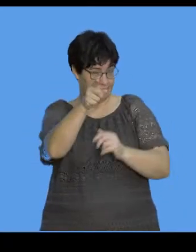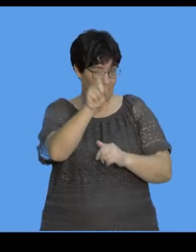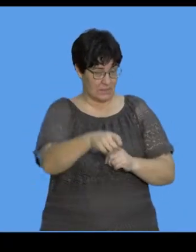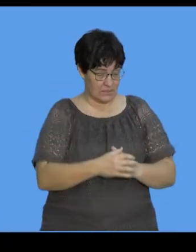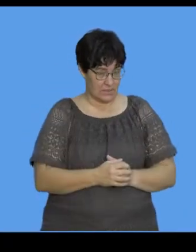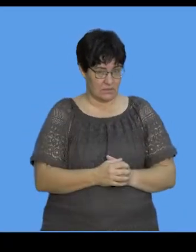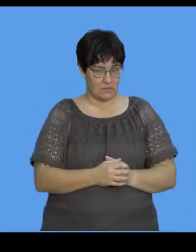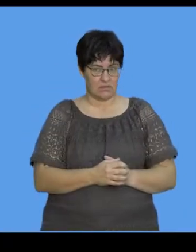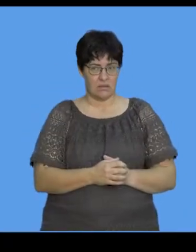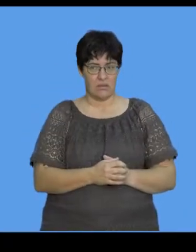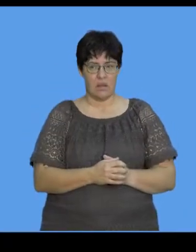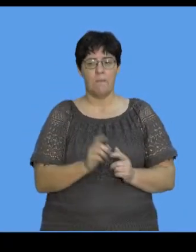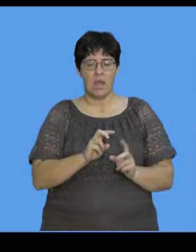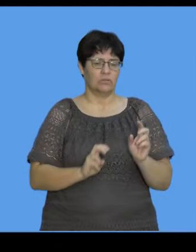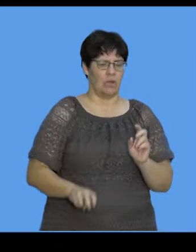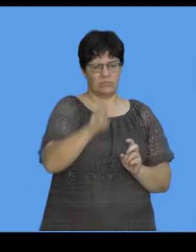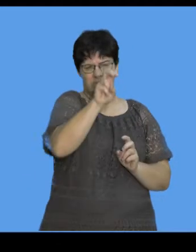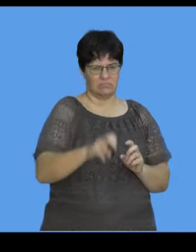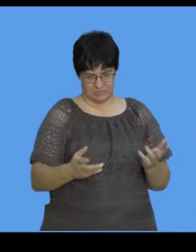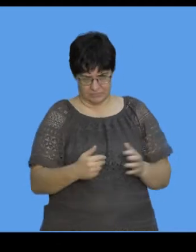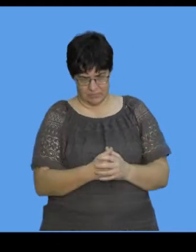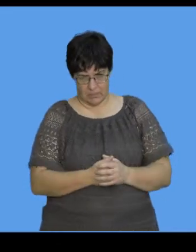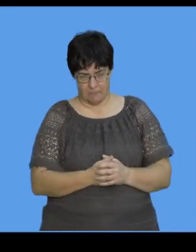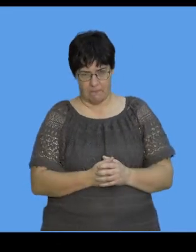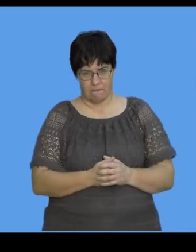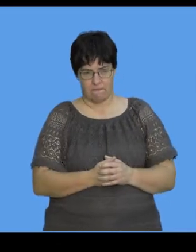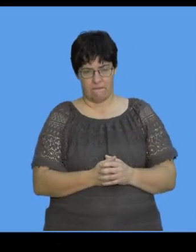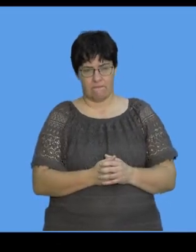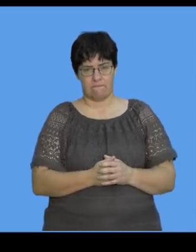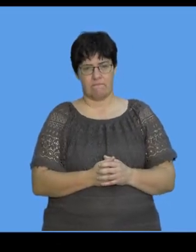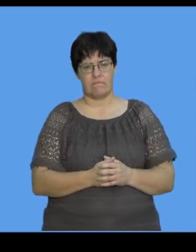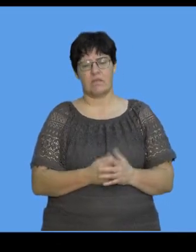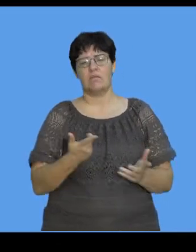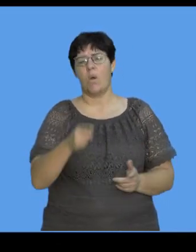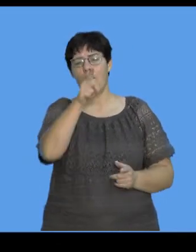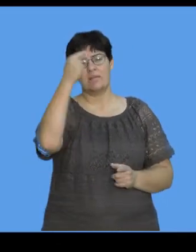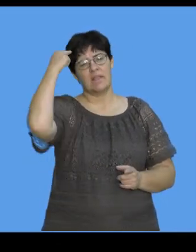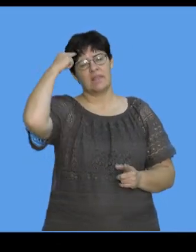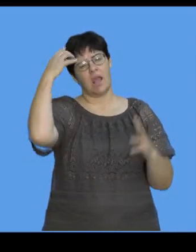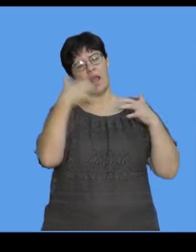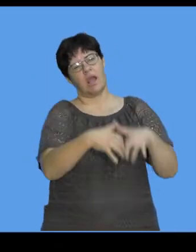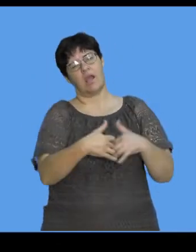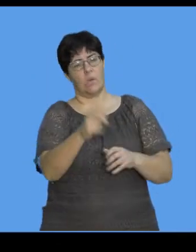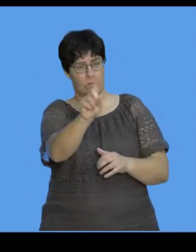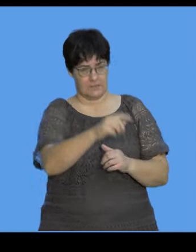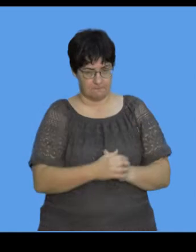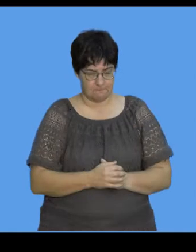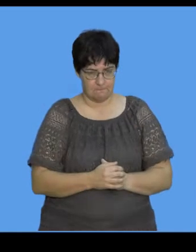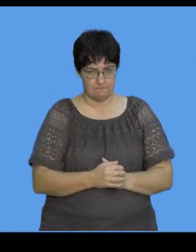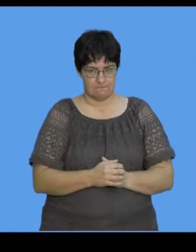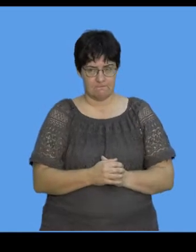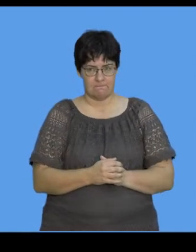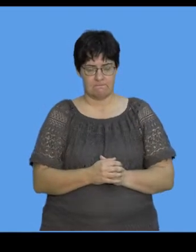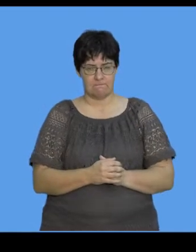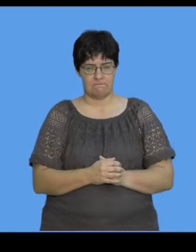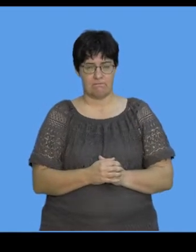to go in the order, all right? I'm going to just go in different orders. Now, I want you to think about something, all right? Lots